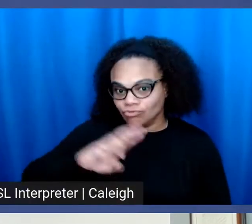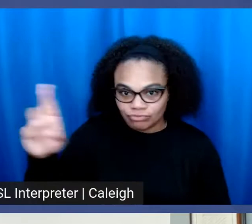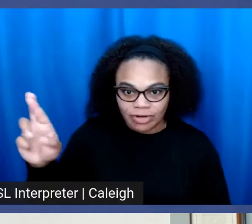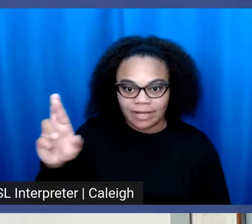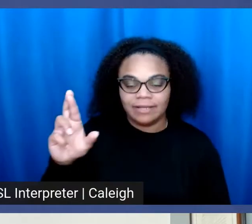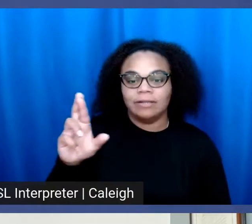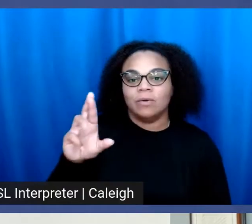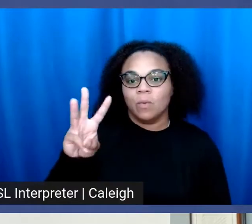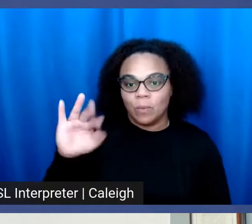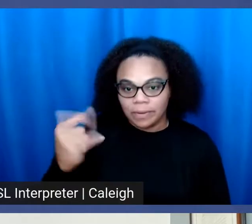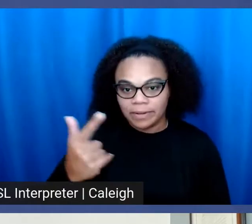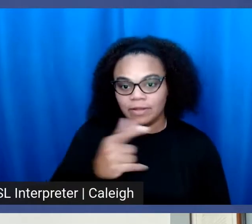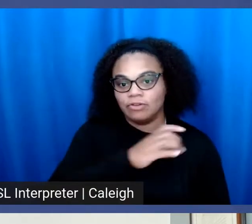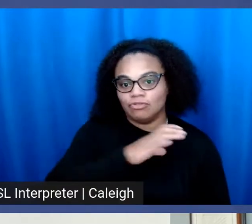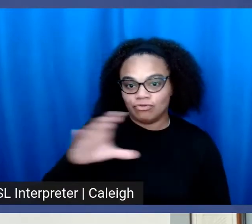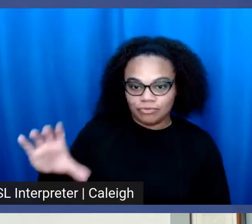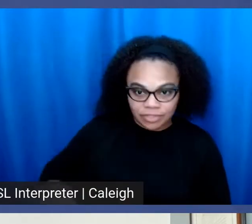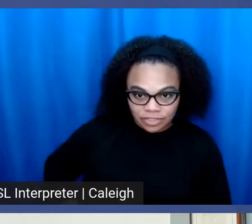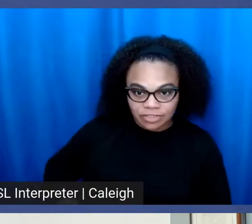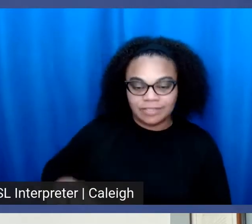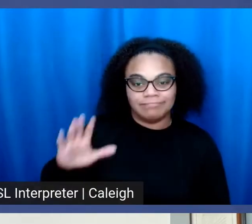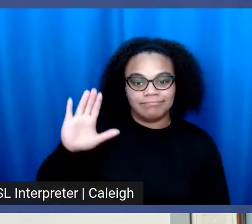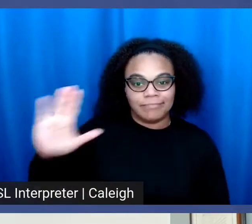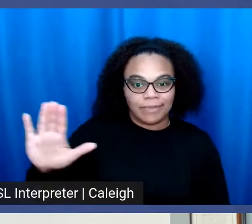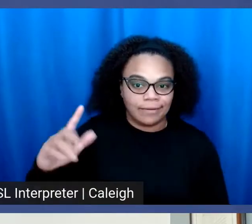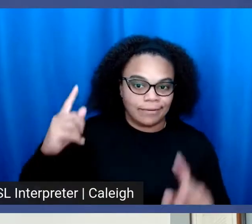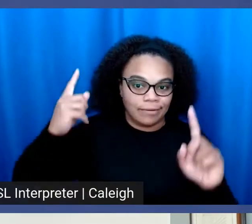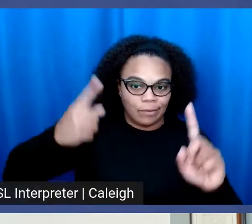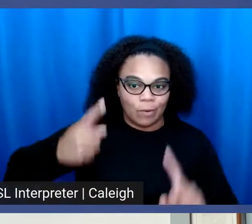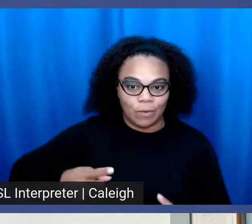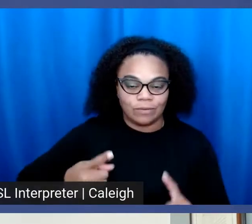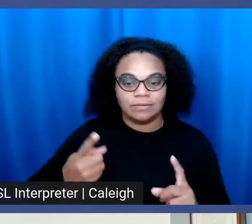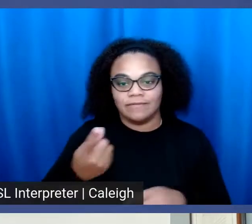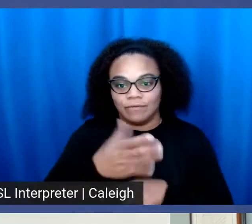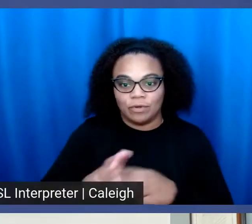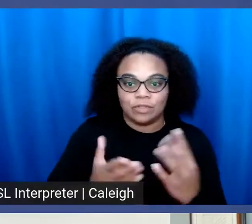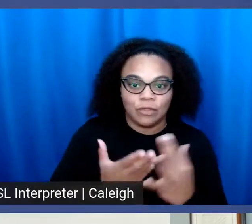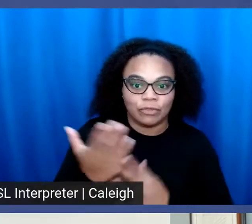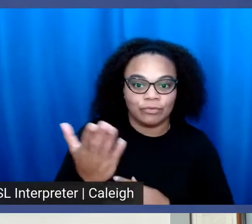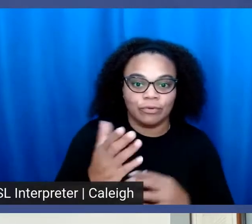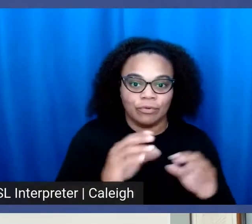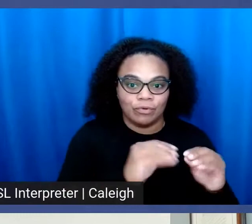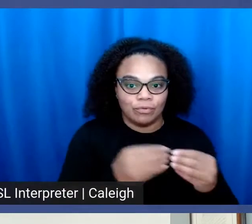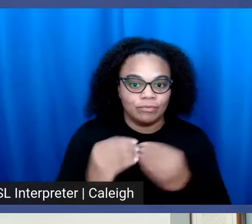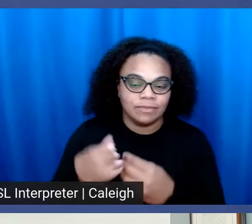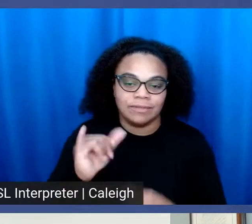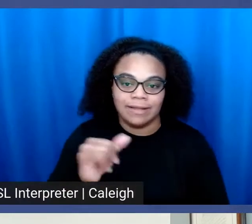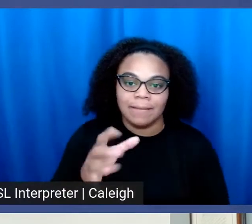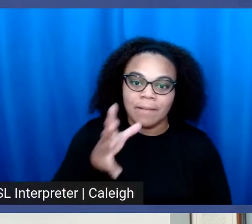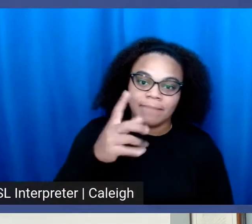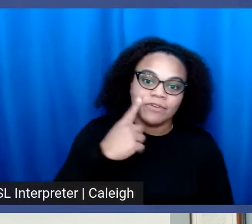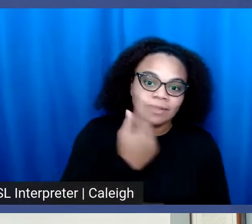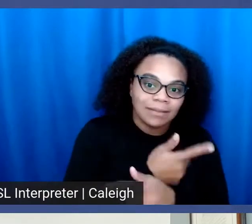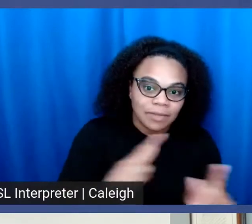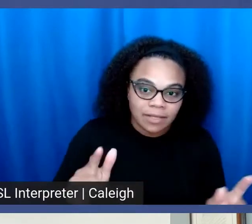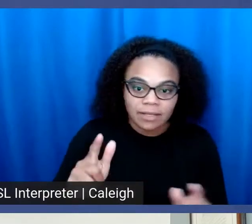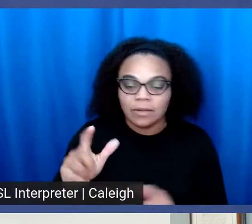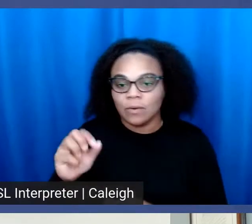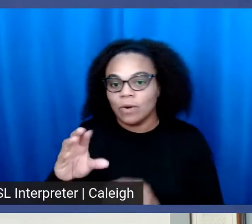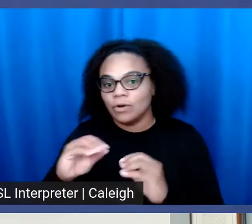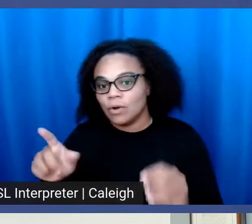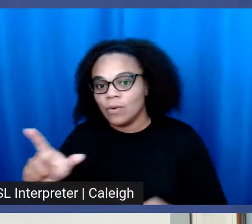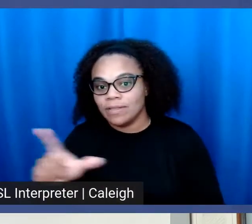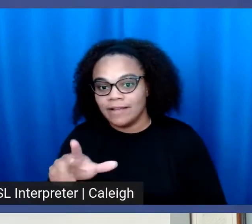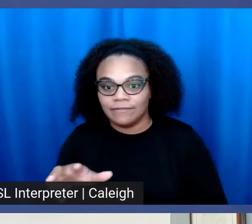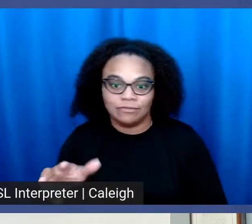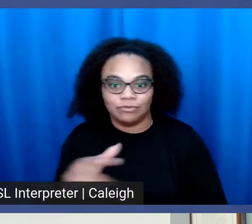being put forth through organizations like Moms for Liberty, No Left Turn in Education, the Heritage